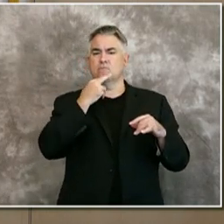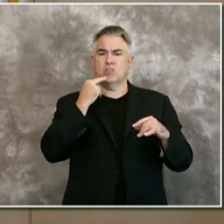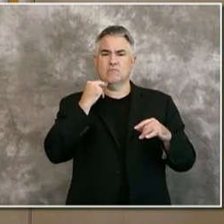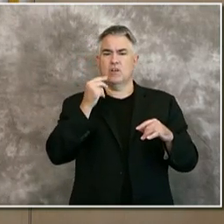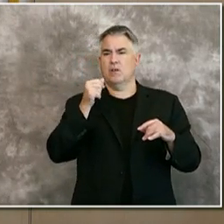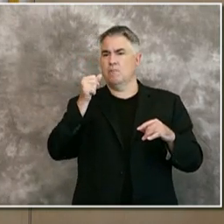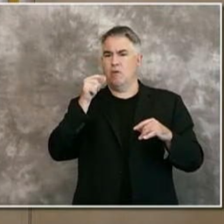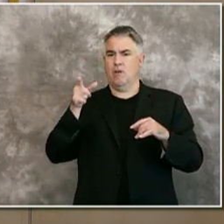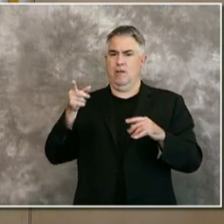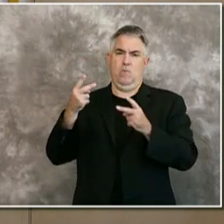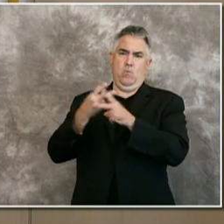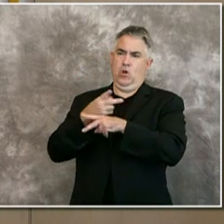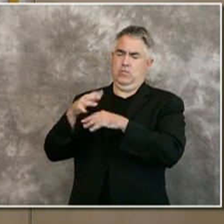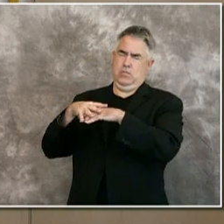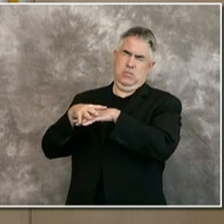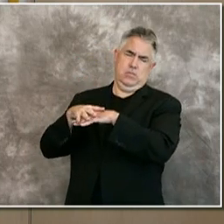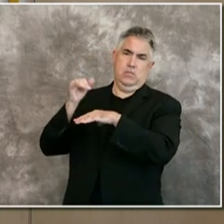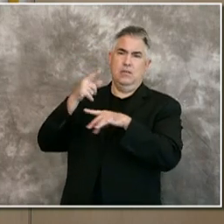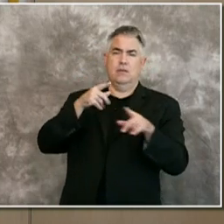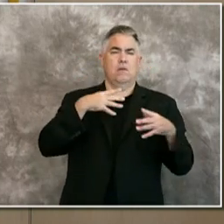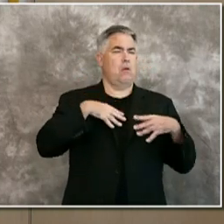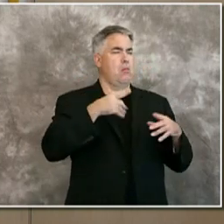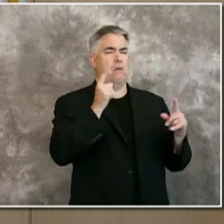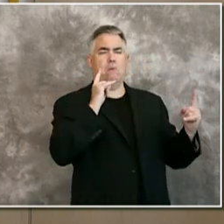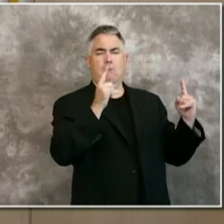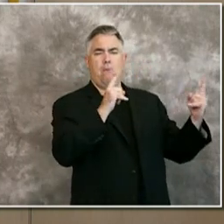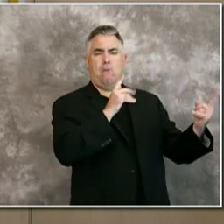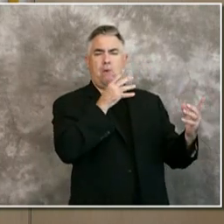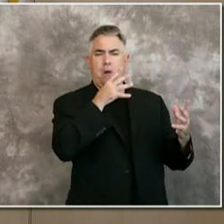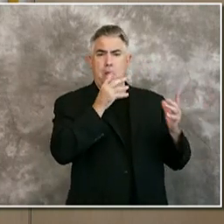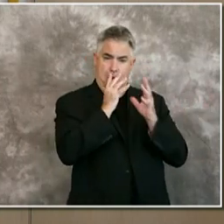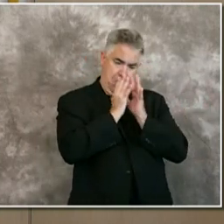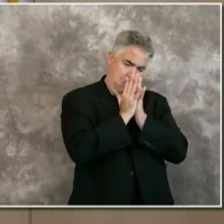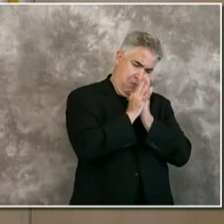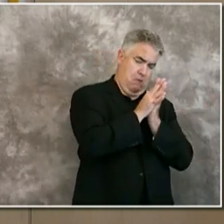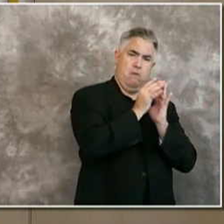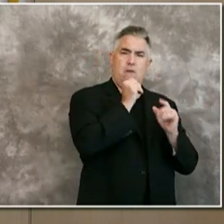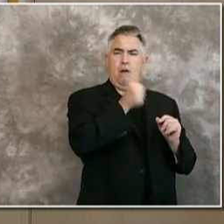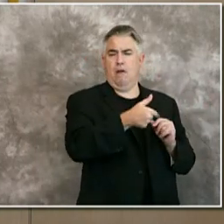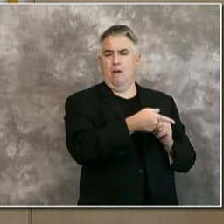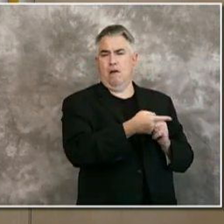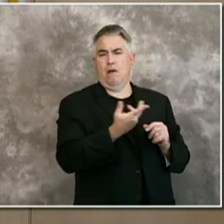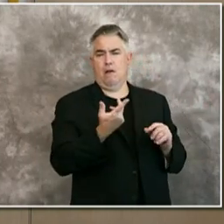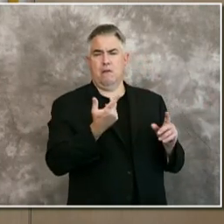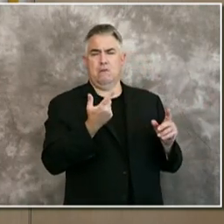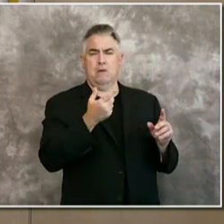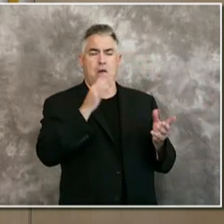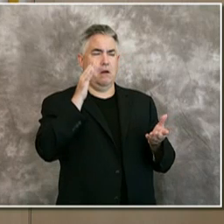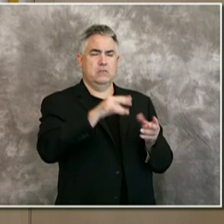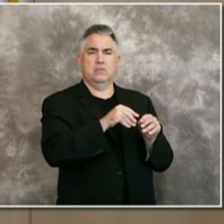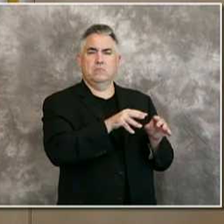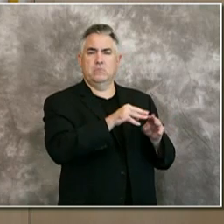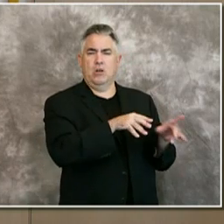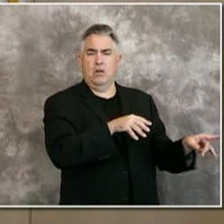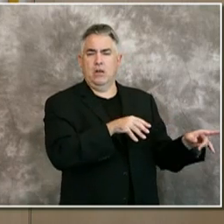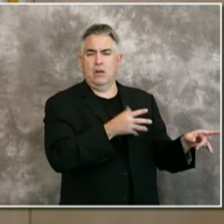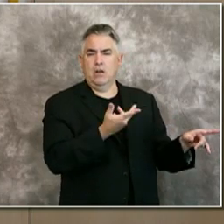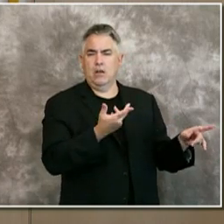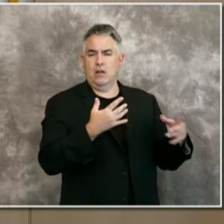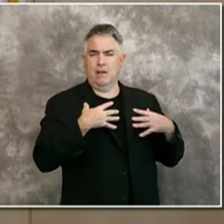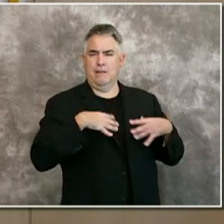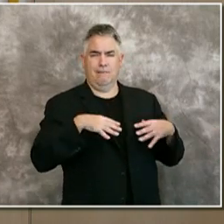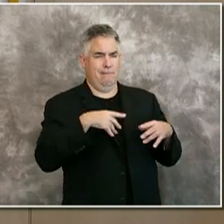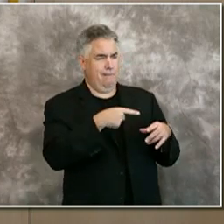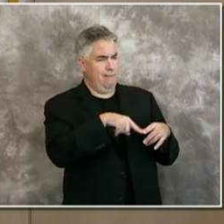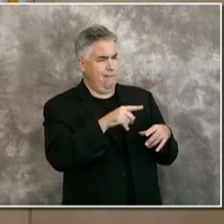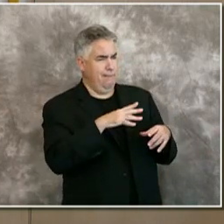So we have not seen any outbreaks to date in like retail facilities